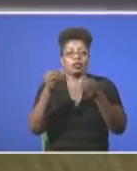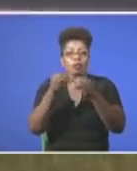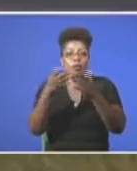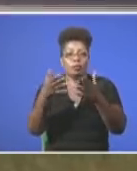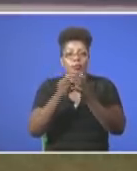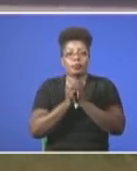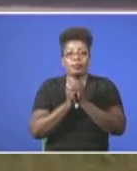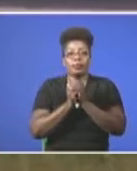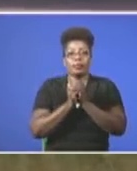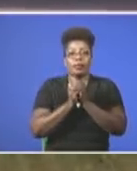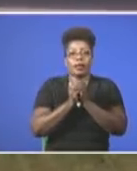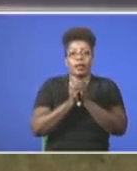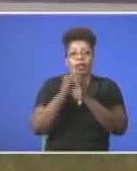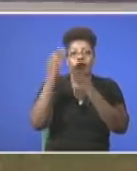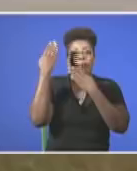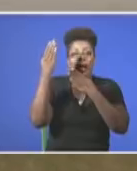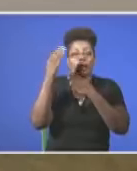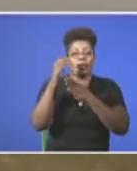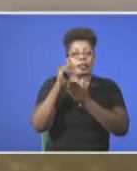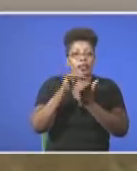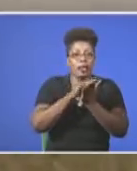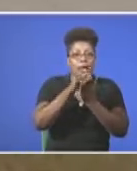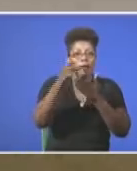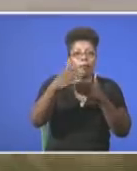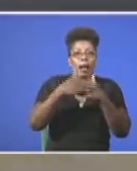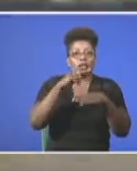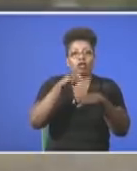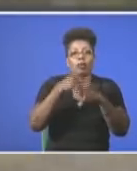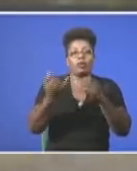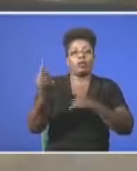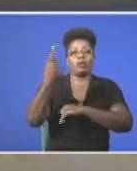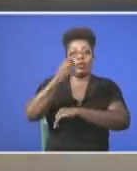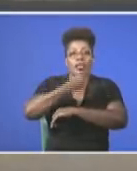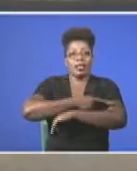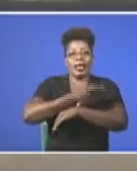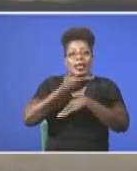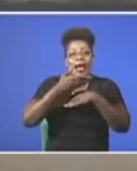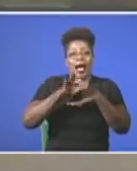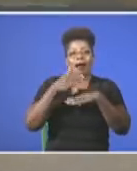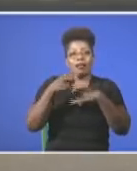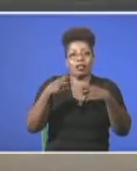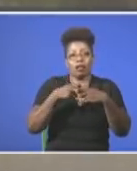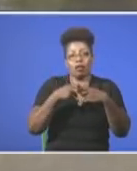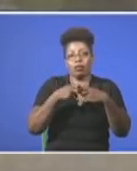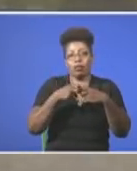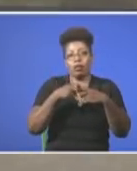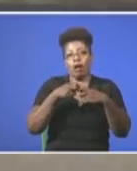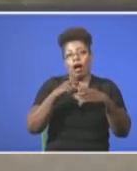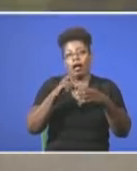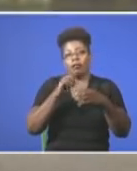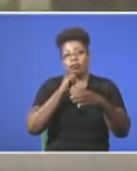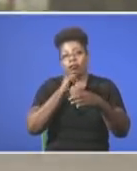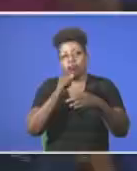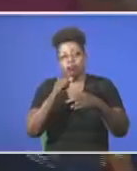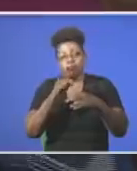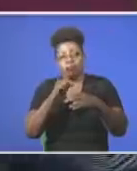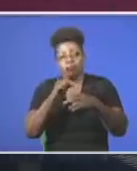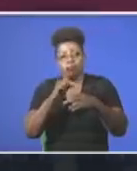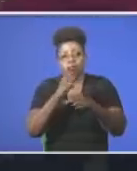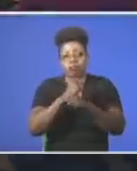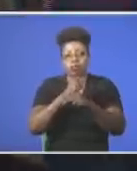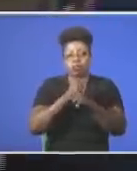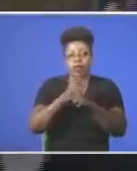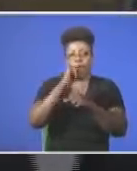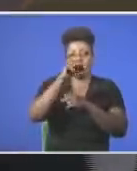Operations at the national flag carrier Bahamasair back to normal today following the electrical malfunction of one of its airplanes that left